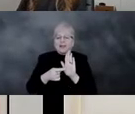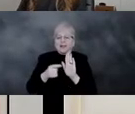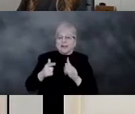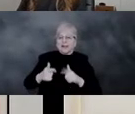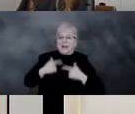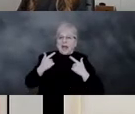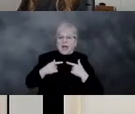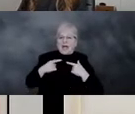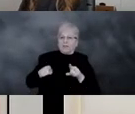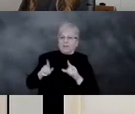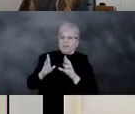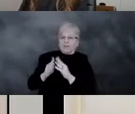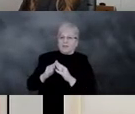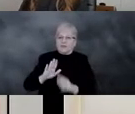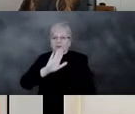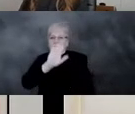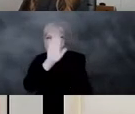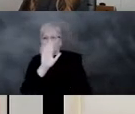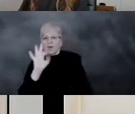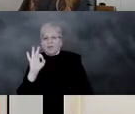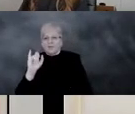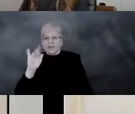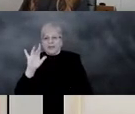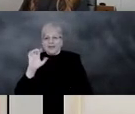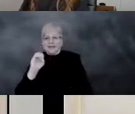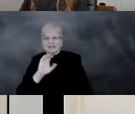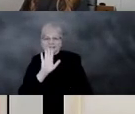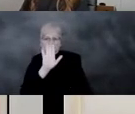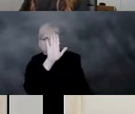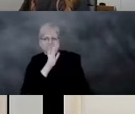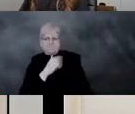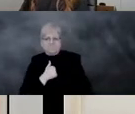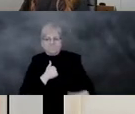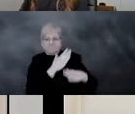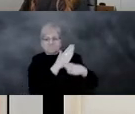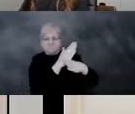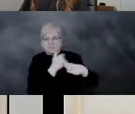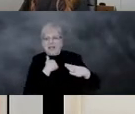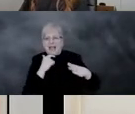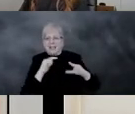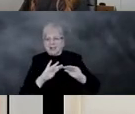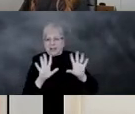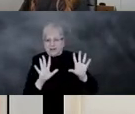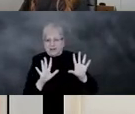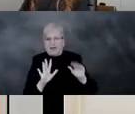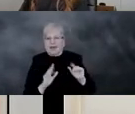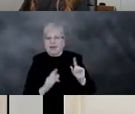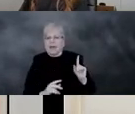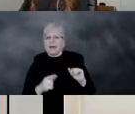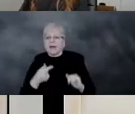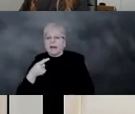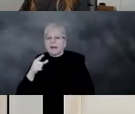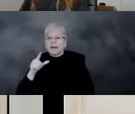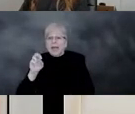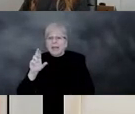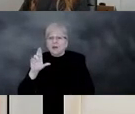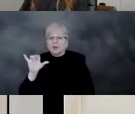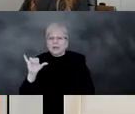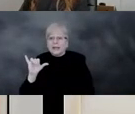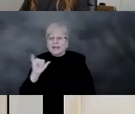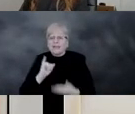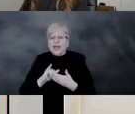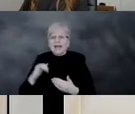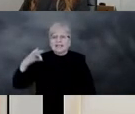maybe I better clarify that. The gallery is an asset for